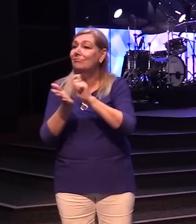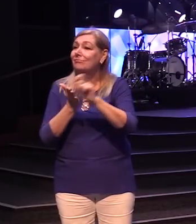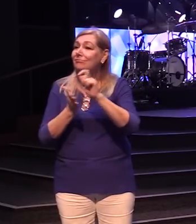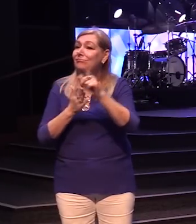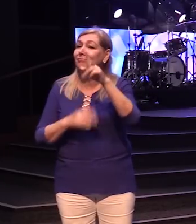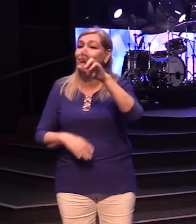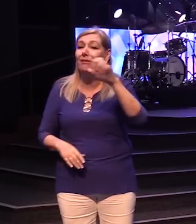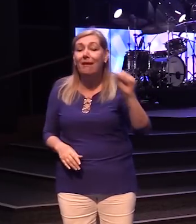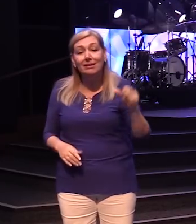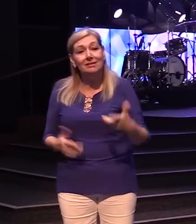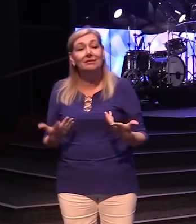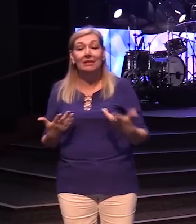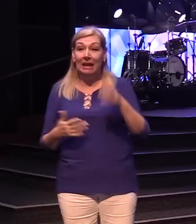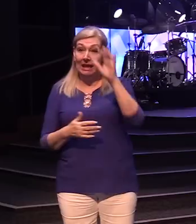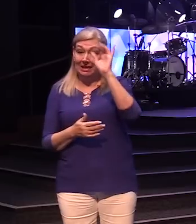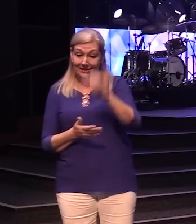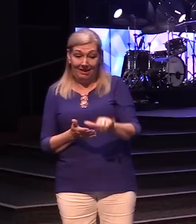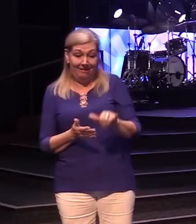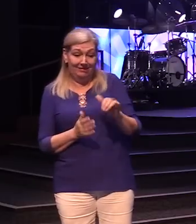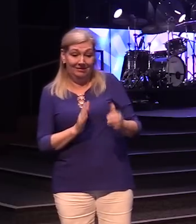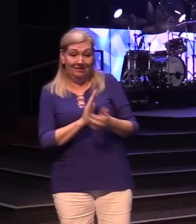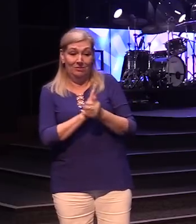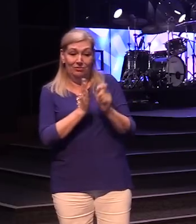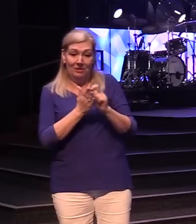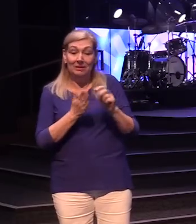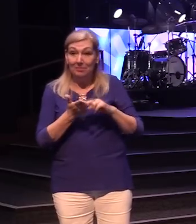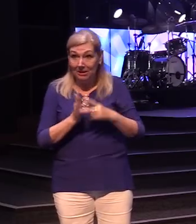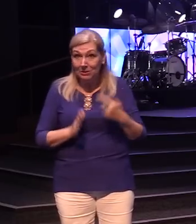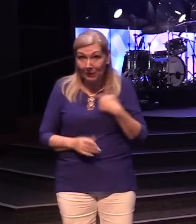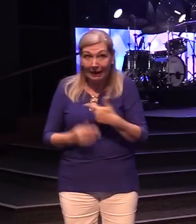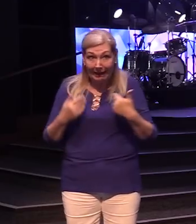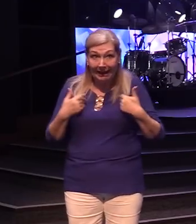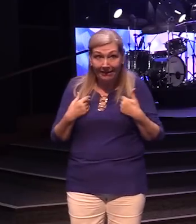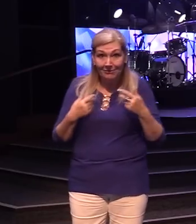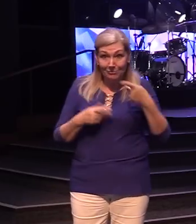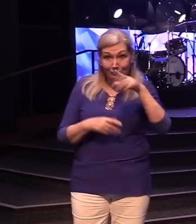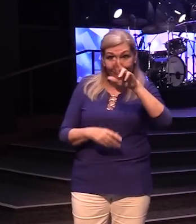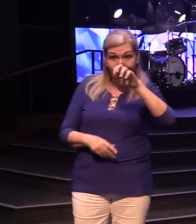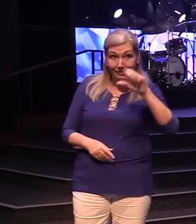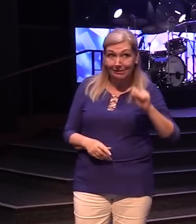That, of course, envisioned that we might actually have one.